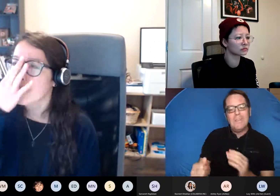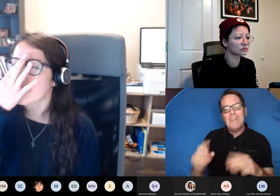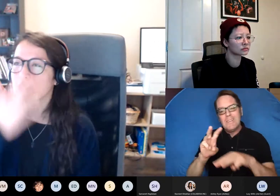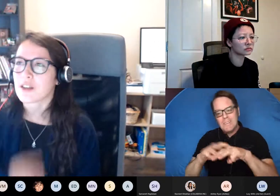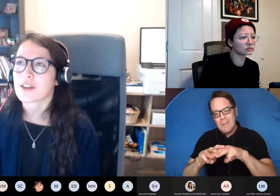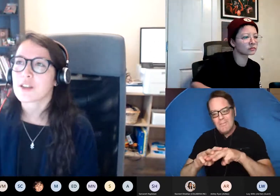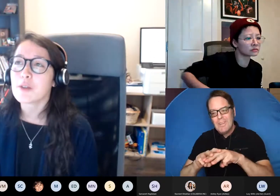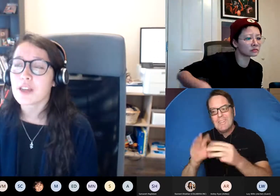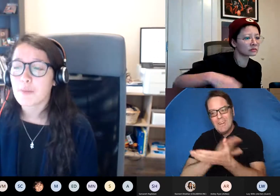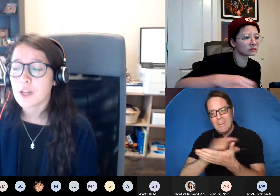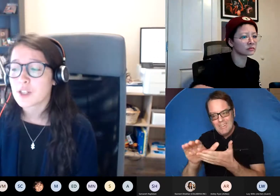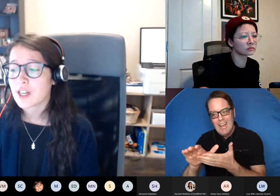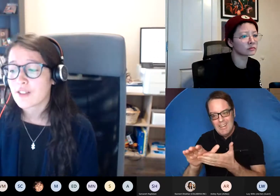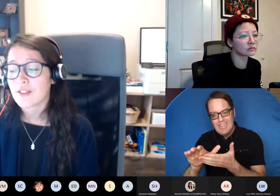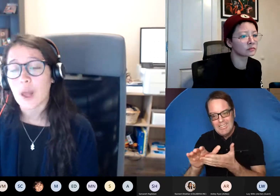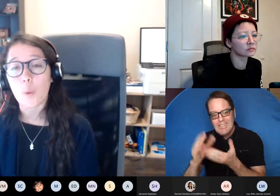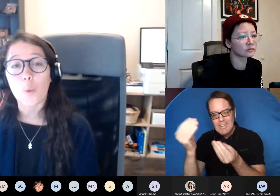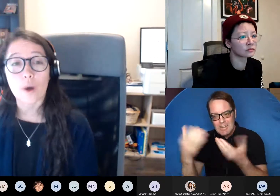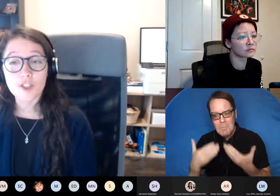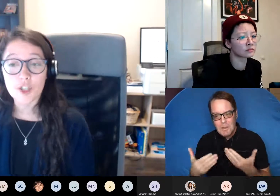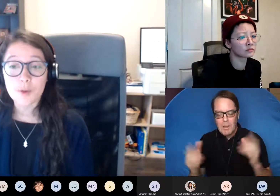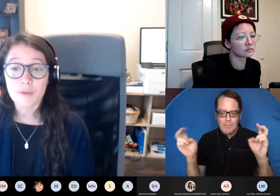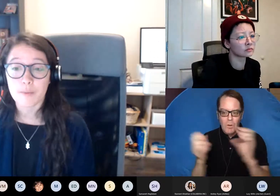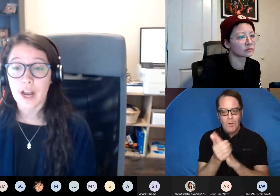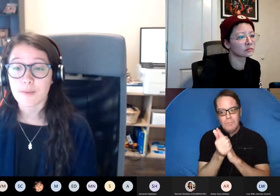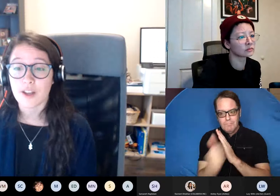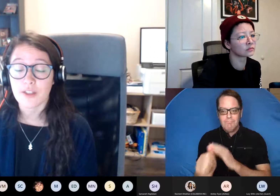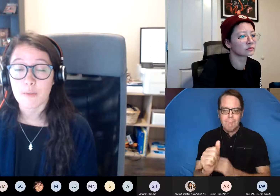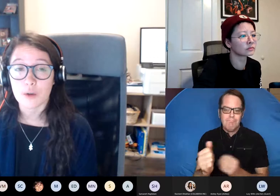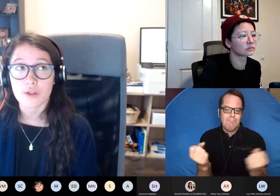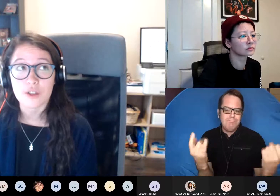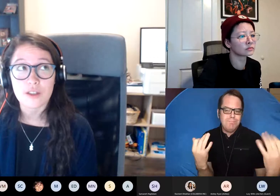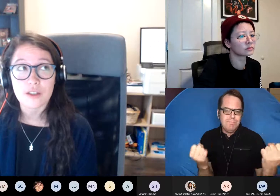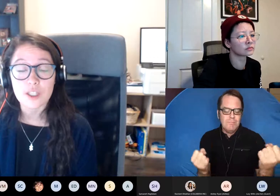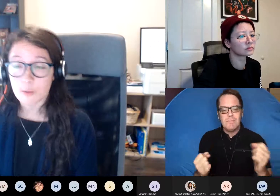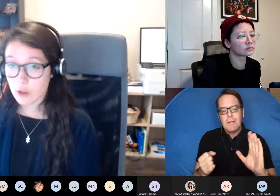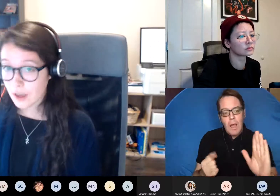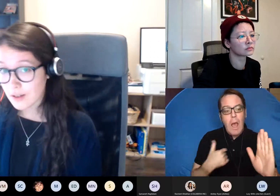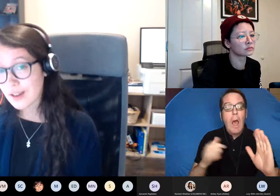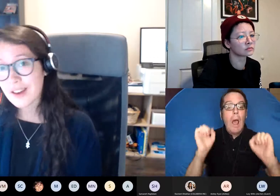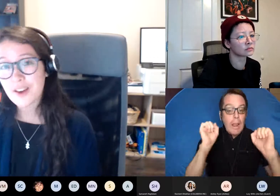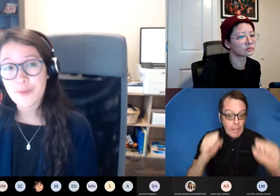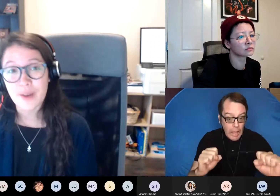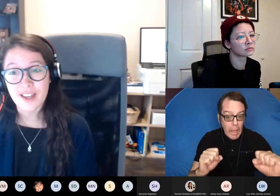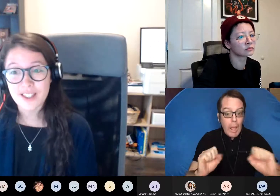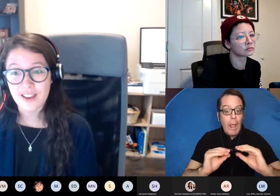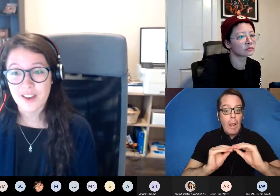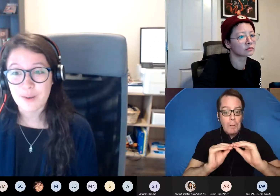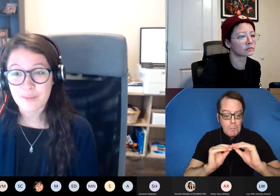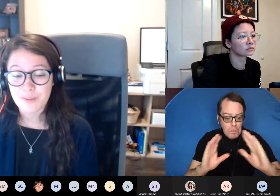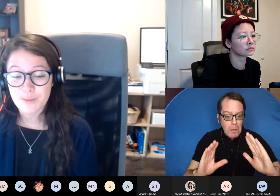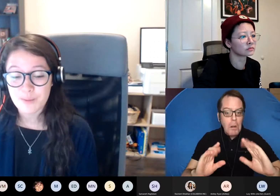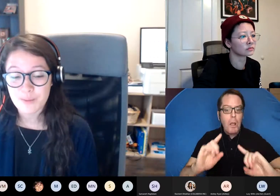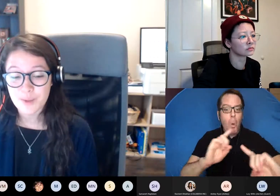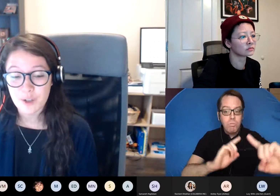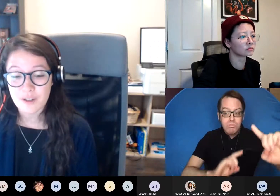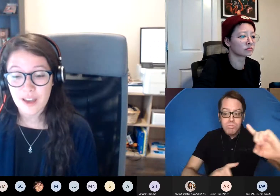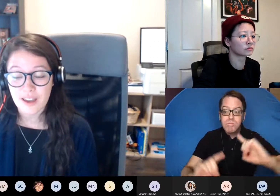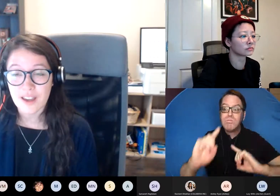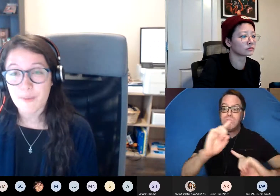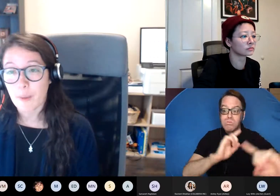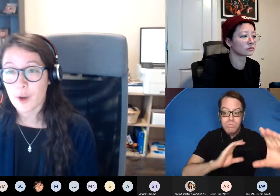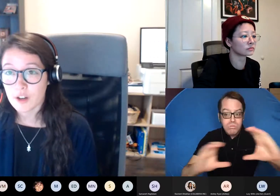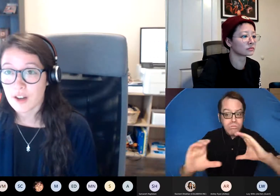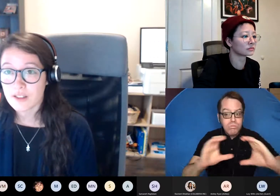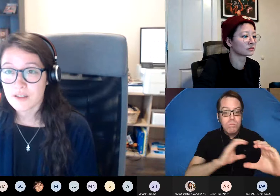I'm able to communicate pretty much anything that I want to, perhaps not the most smoothly, but certainly